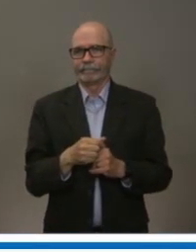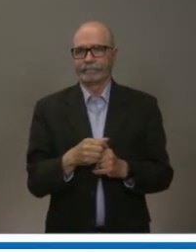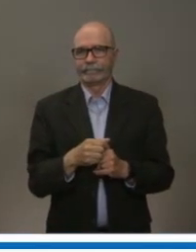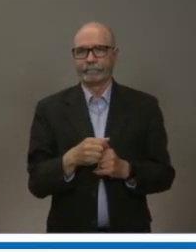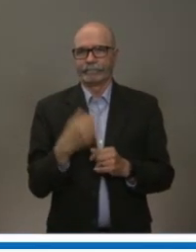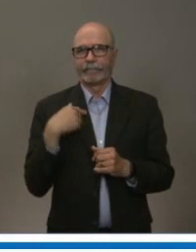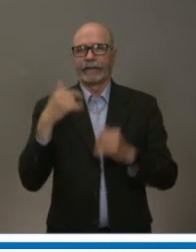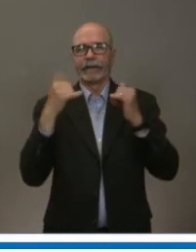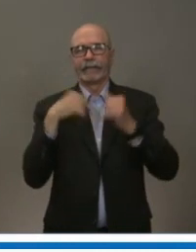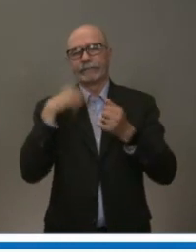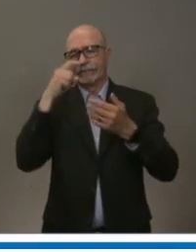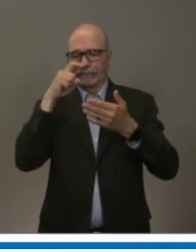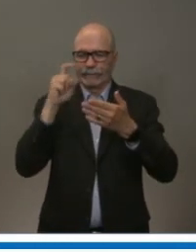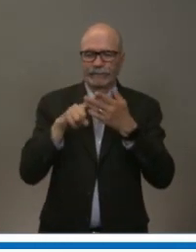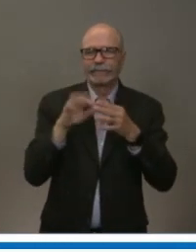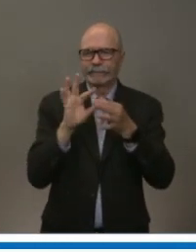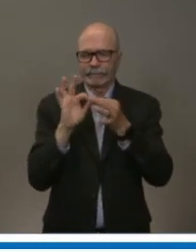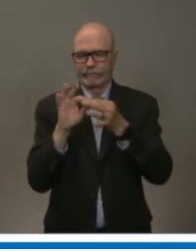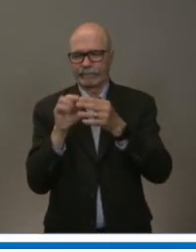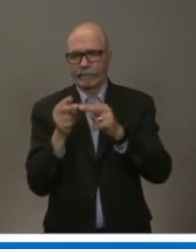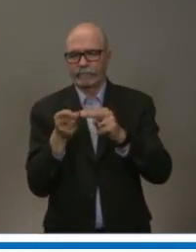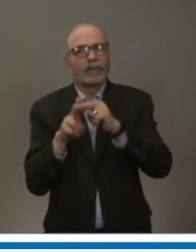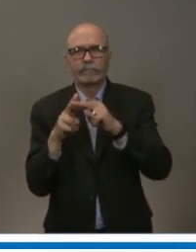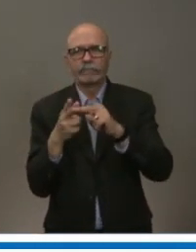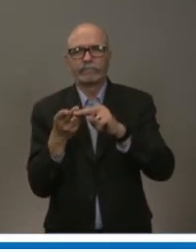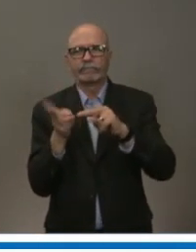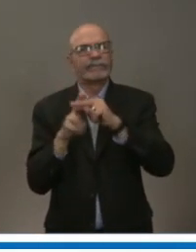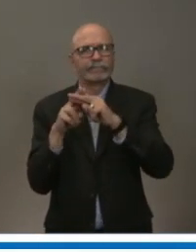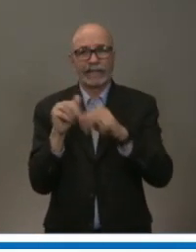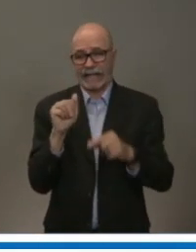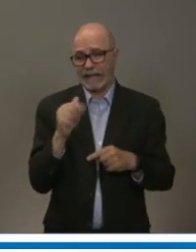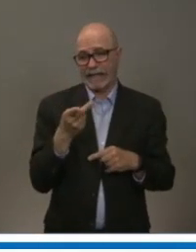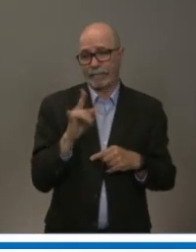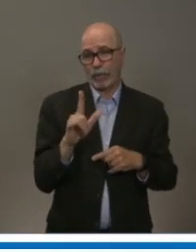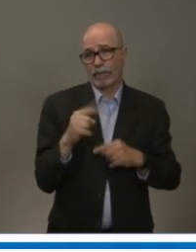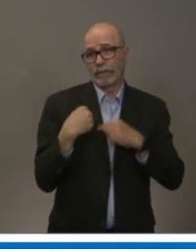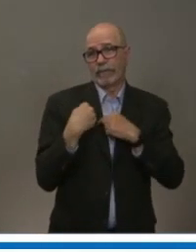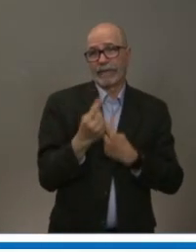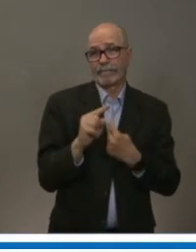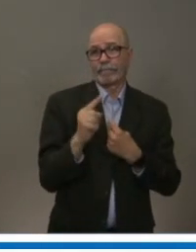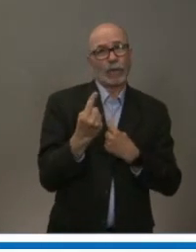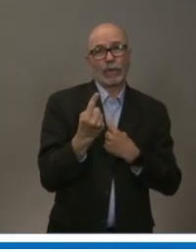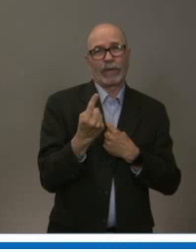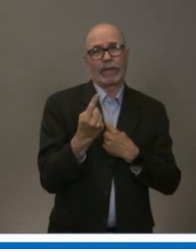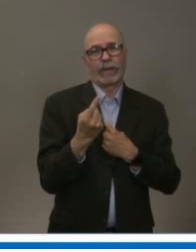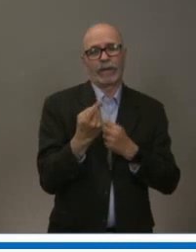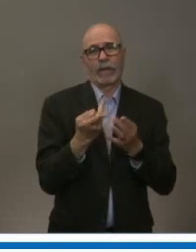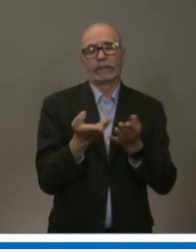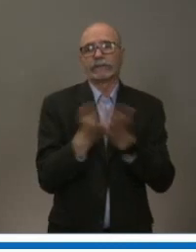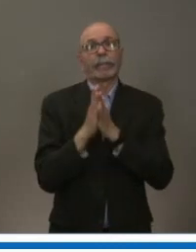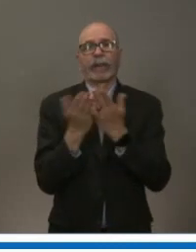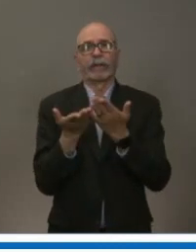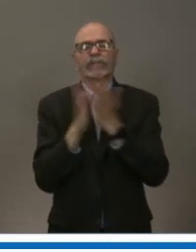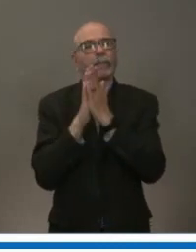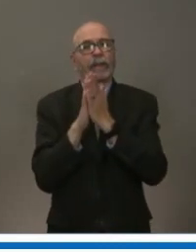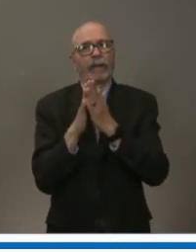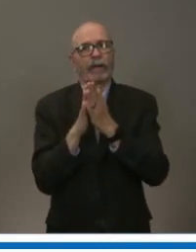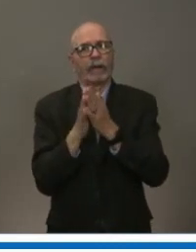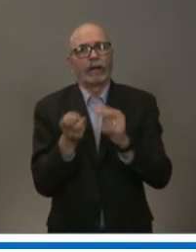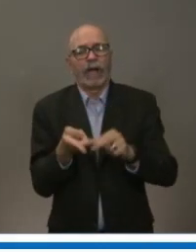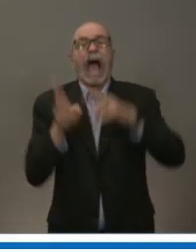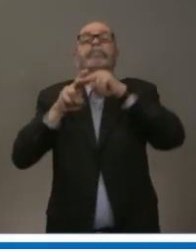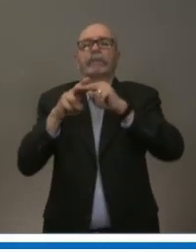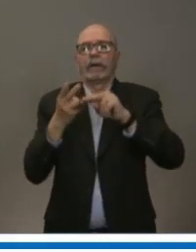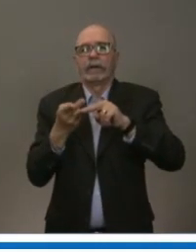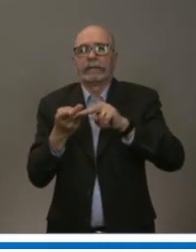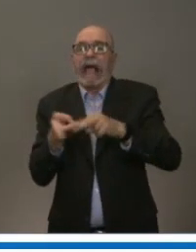since April 1st. So a week ago from today, we've basically doubled the number of cases that we've had. And when you look at what we're reporting daily compared